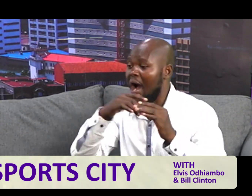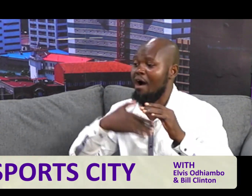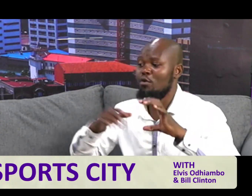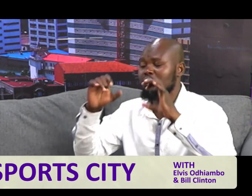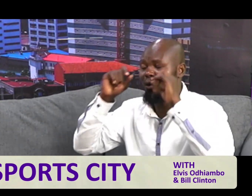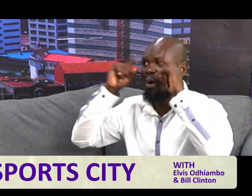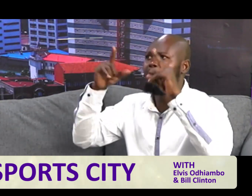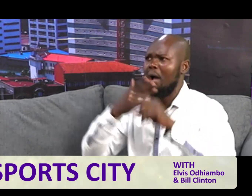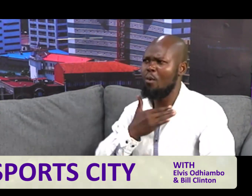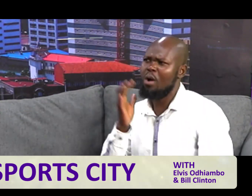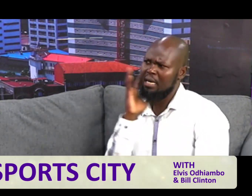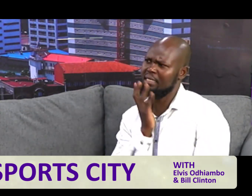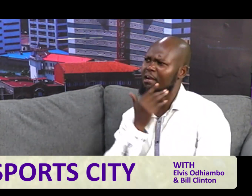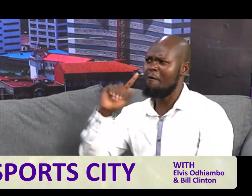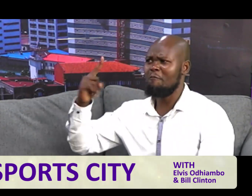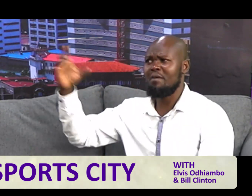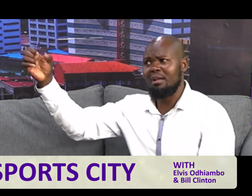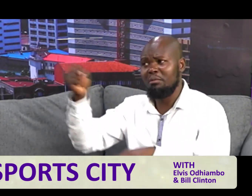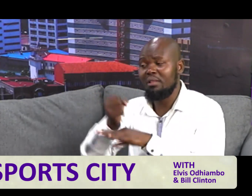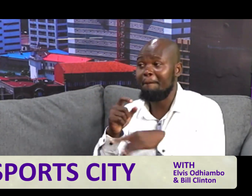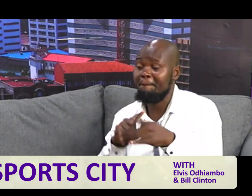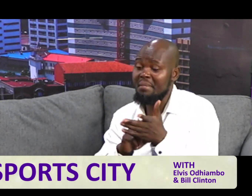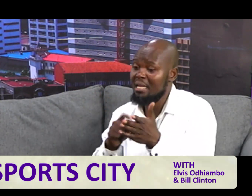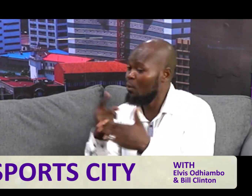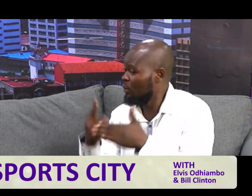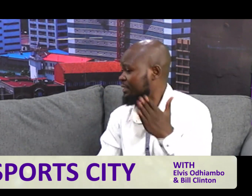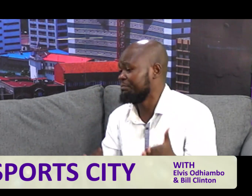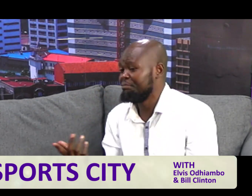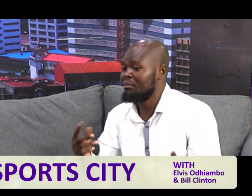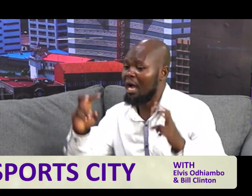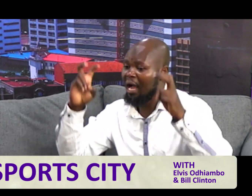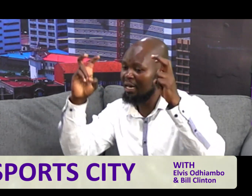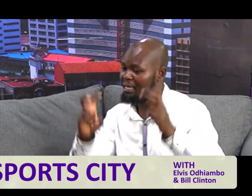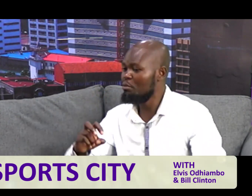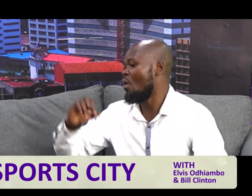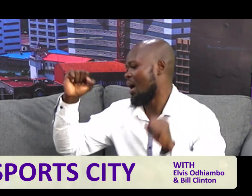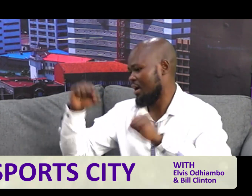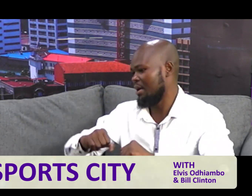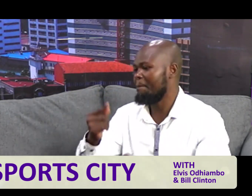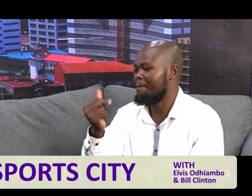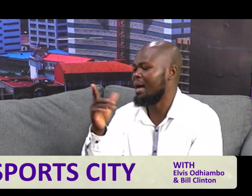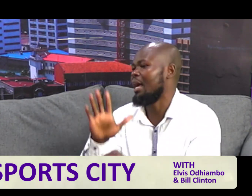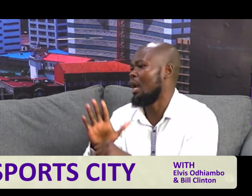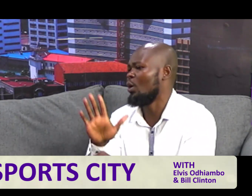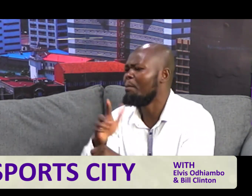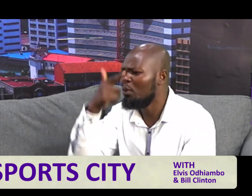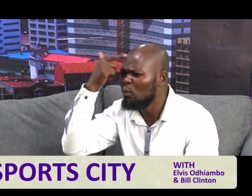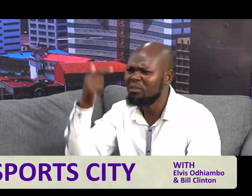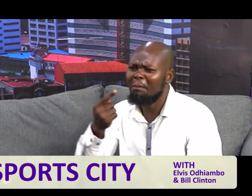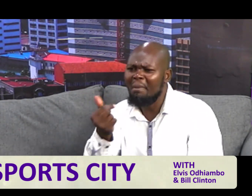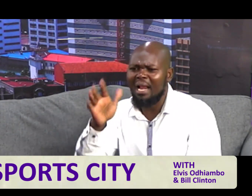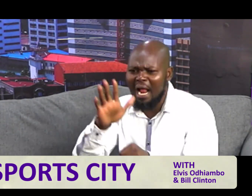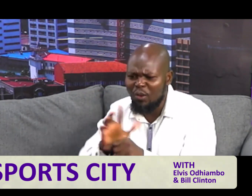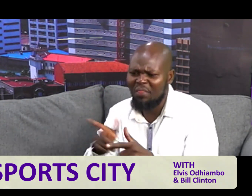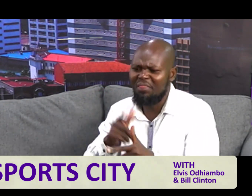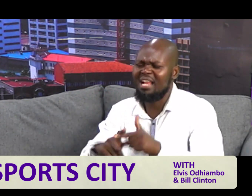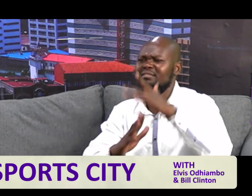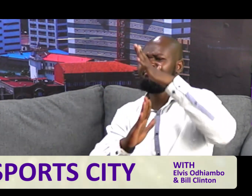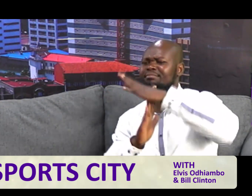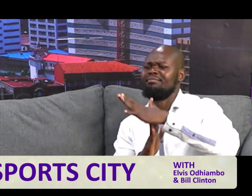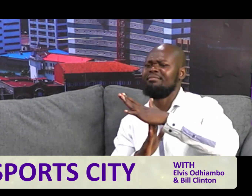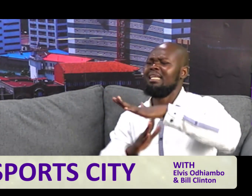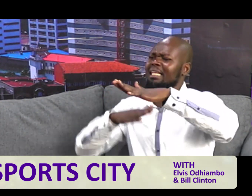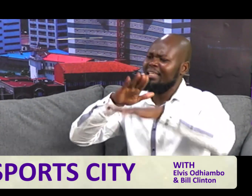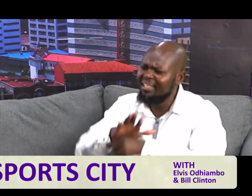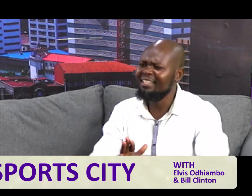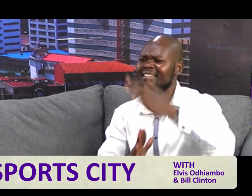so I feel like that there is a problem for Lukaku, and maybe it